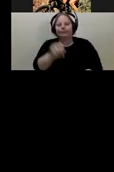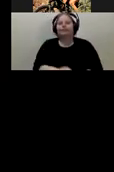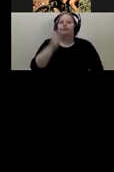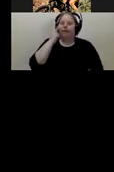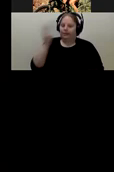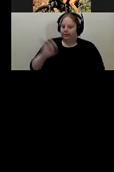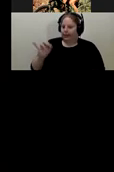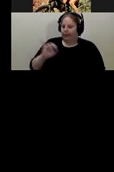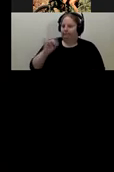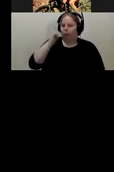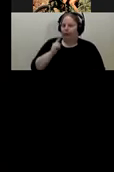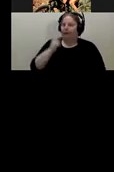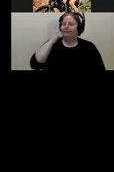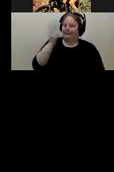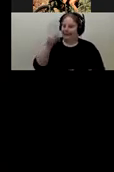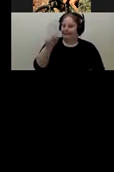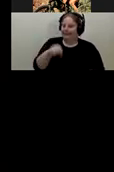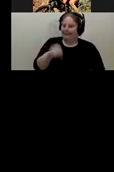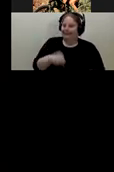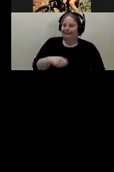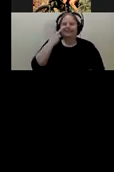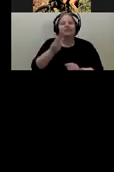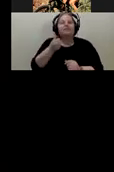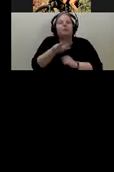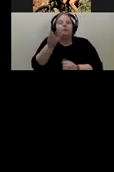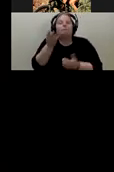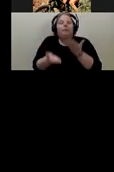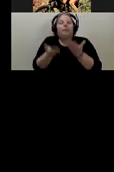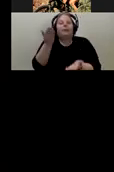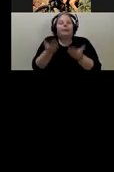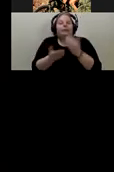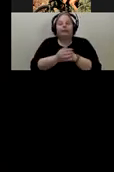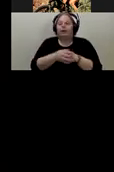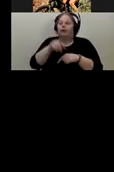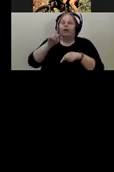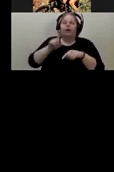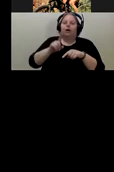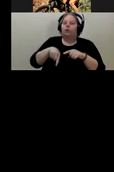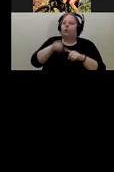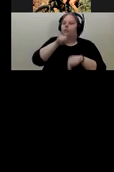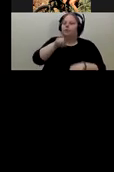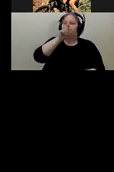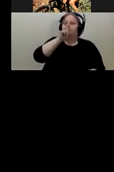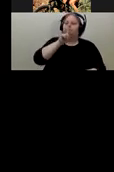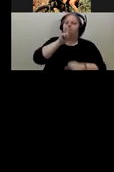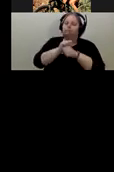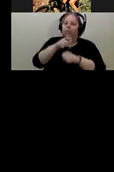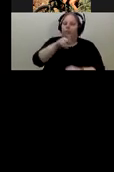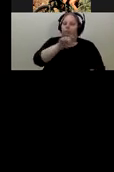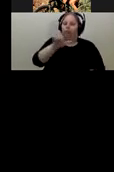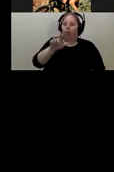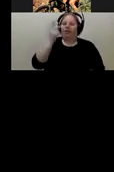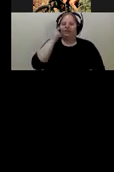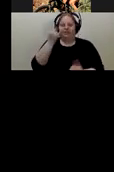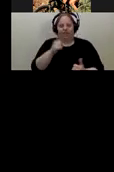well. Yes, I see a few maybes. Oh, you can't respond to the actual poll. I see somebody asking that right